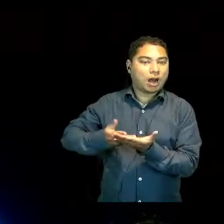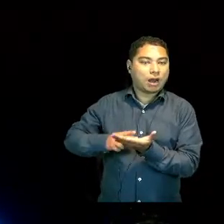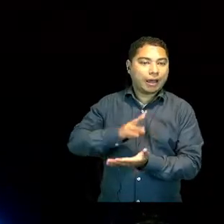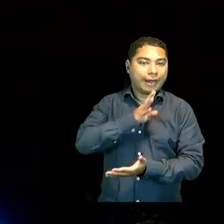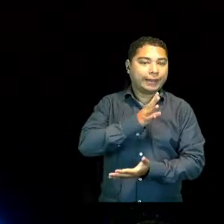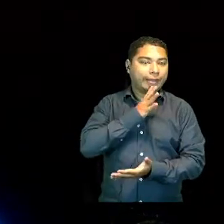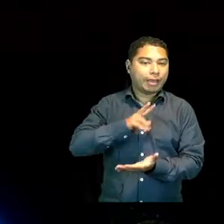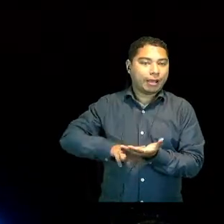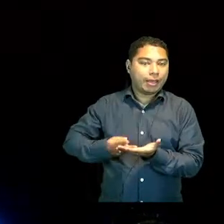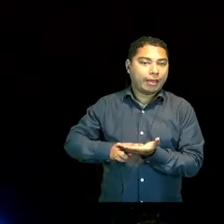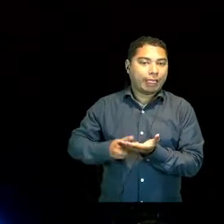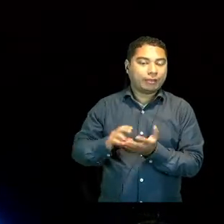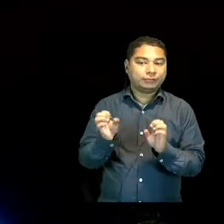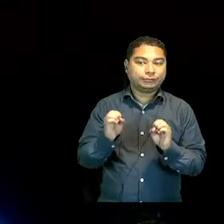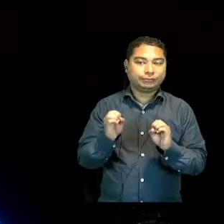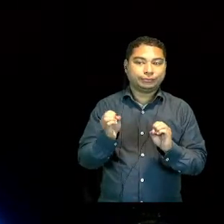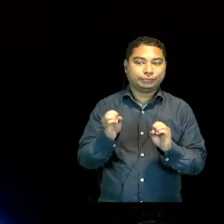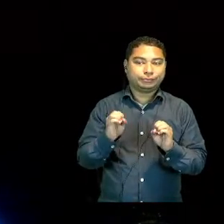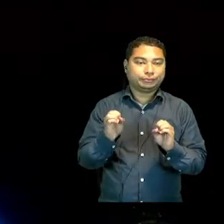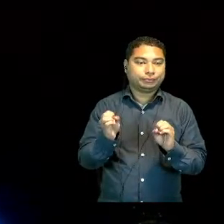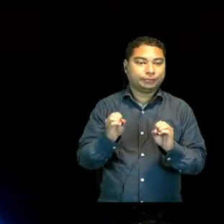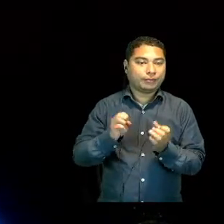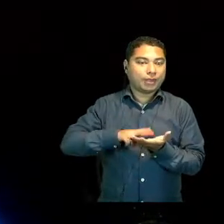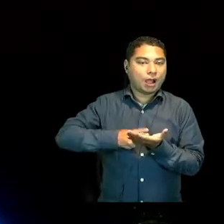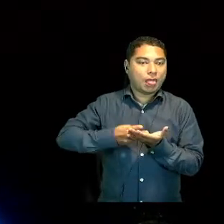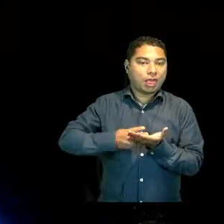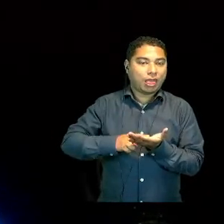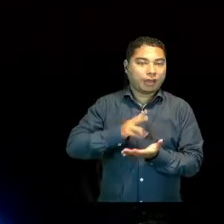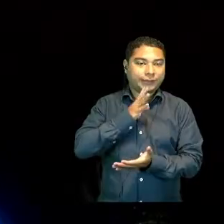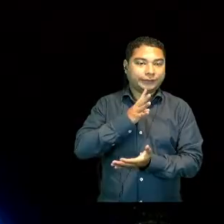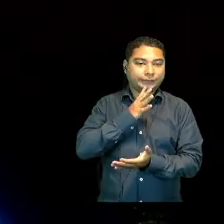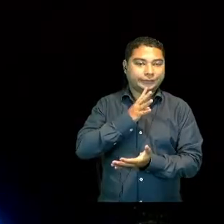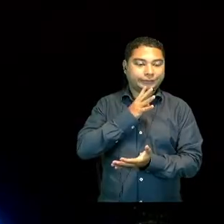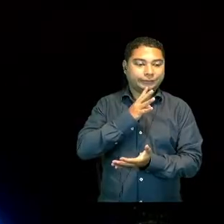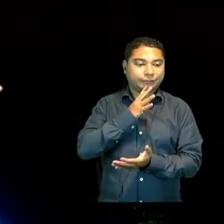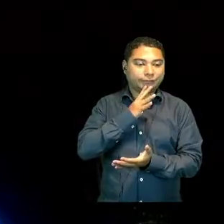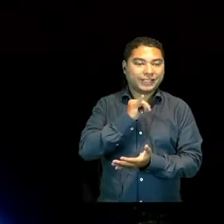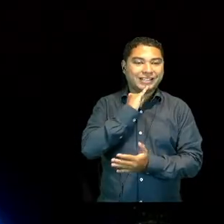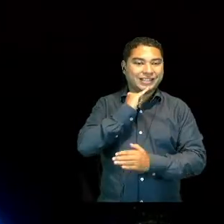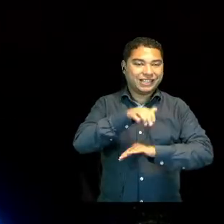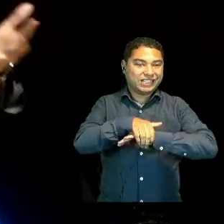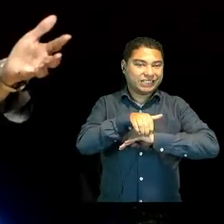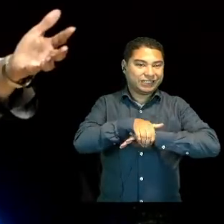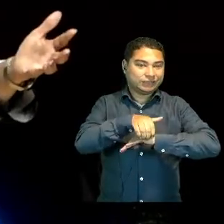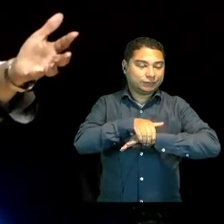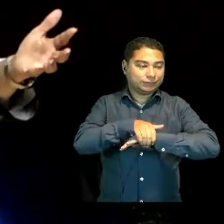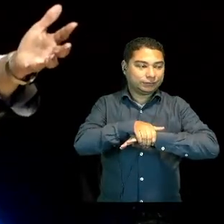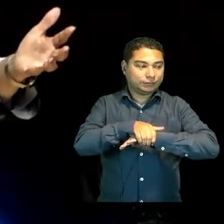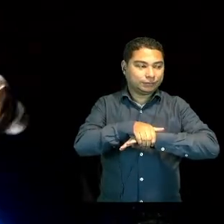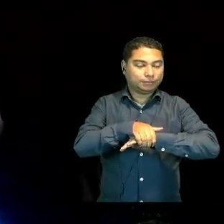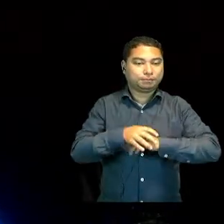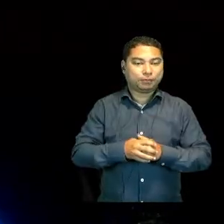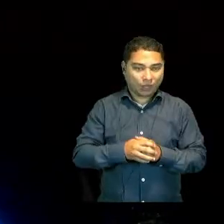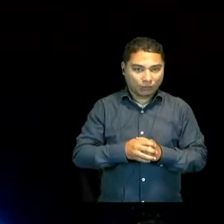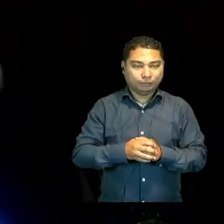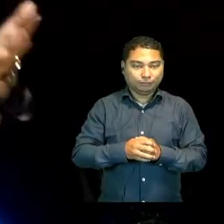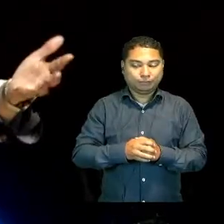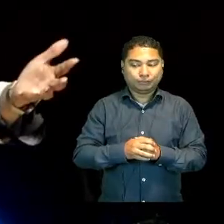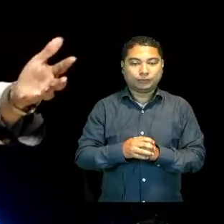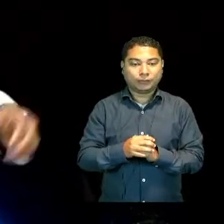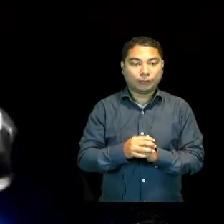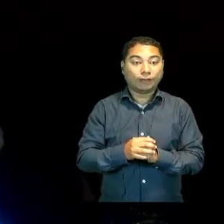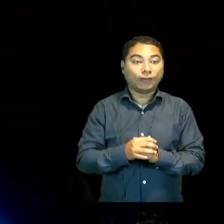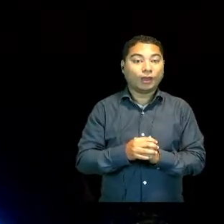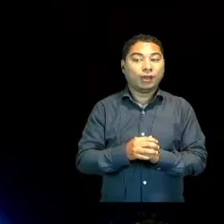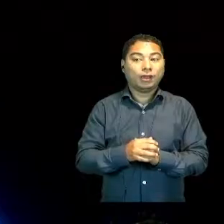les interesa o saben quién era la persona responsable de que fuera exitoso. Es the black movement,